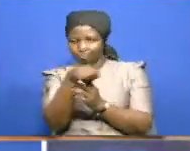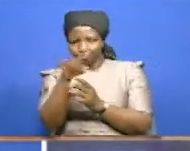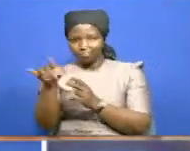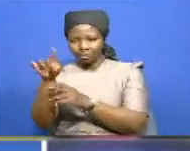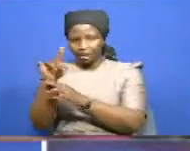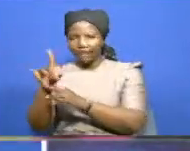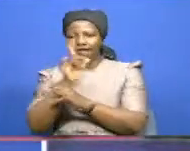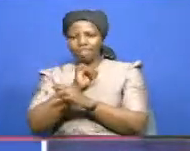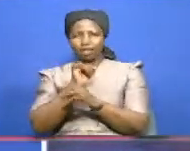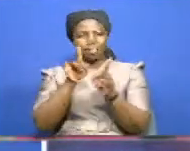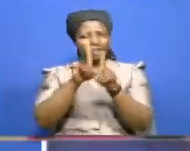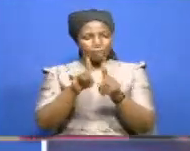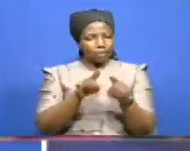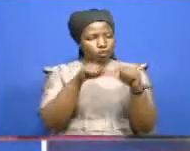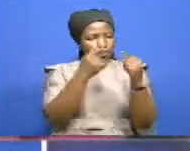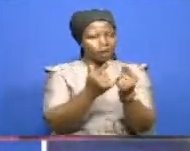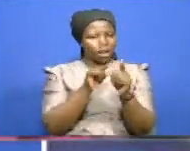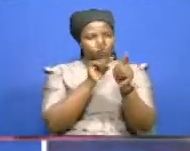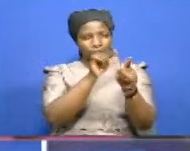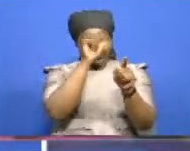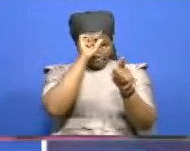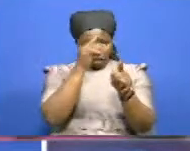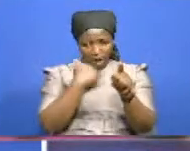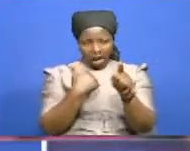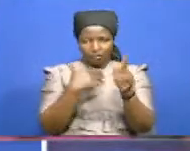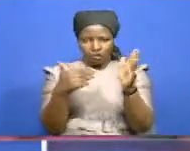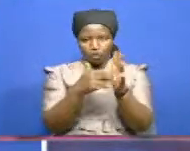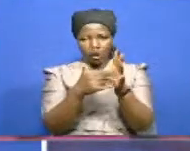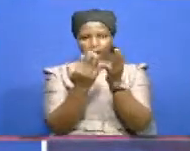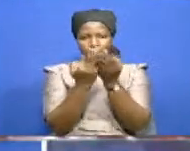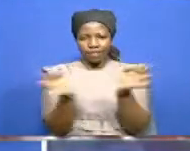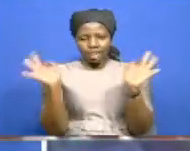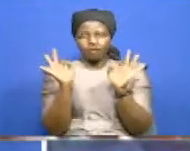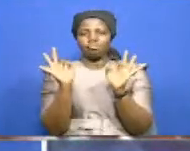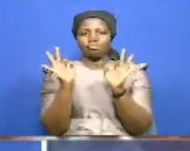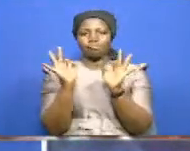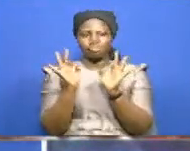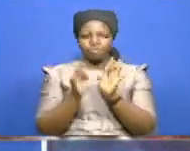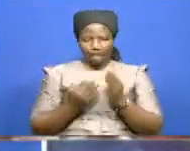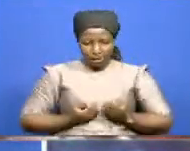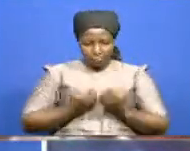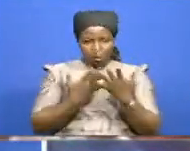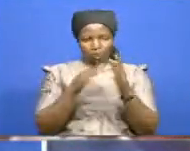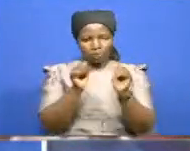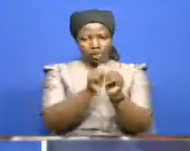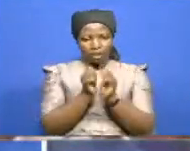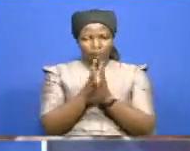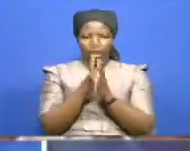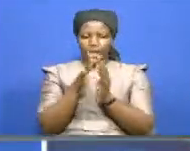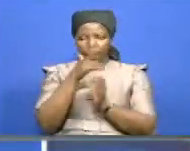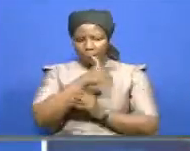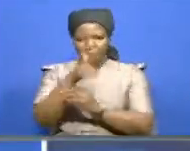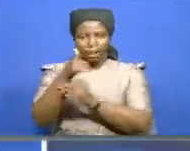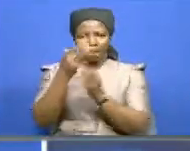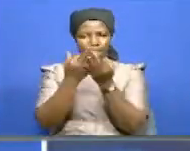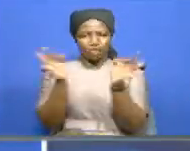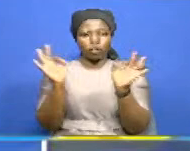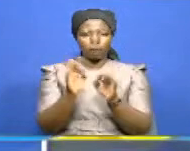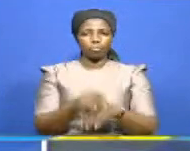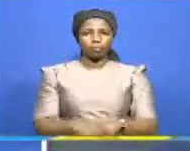accused the government of curtailing free expression and press freedom. Weekly Focus for Channel 1 News.